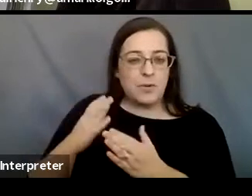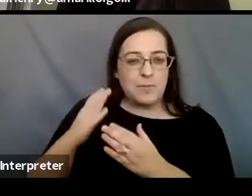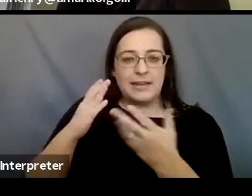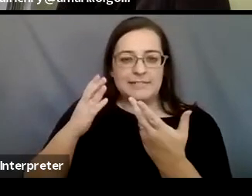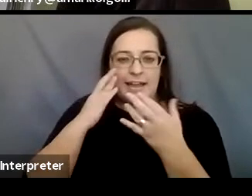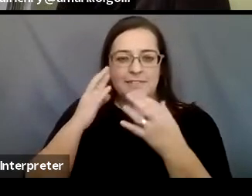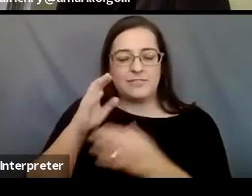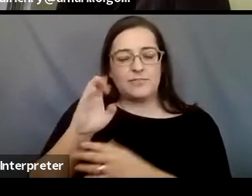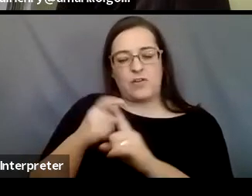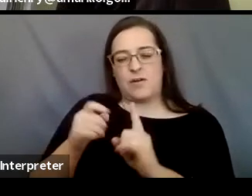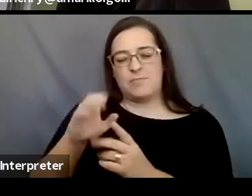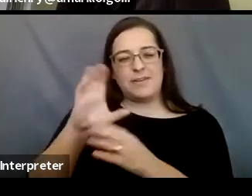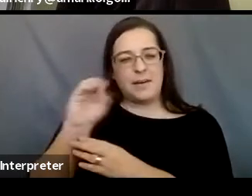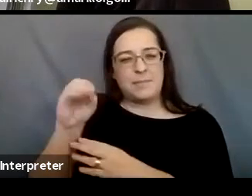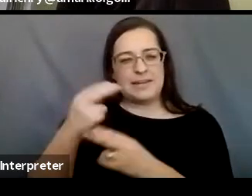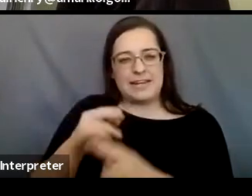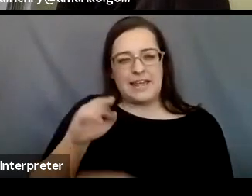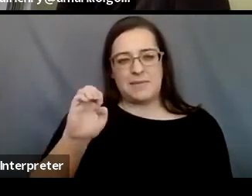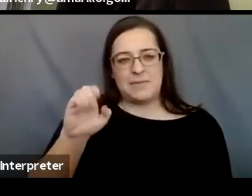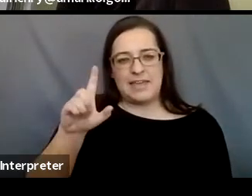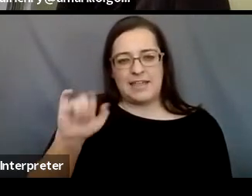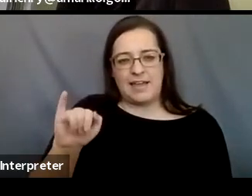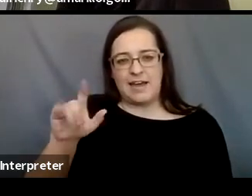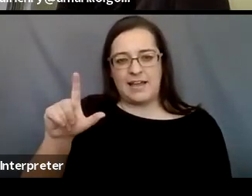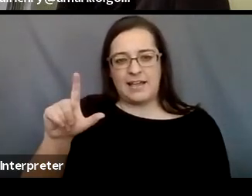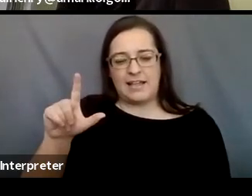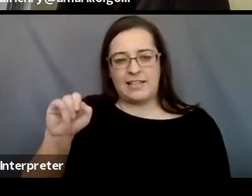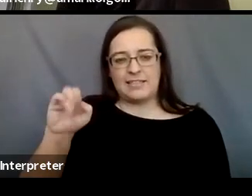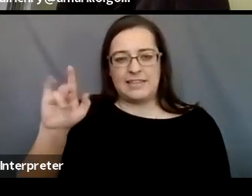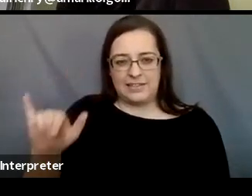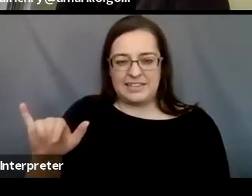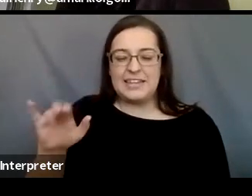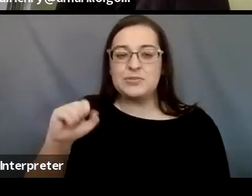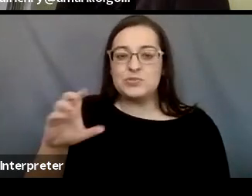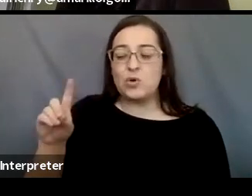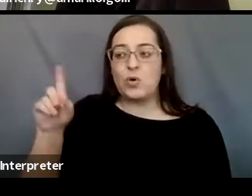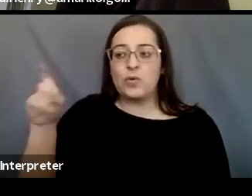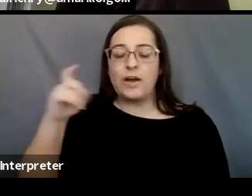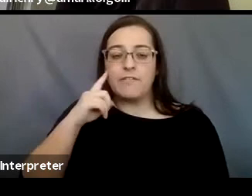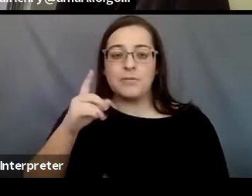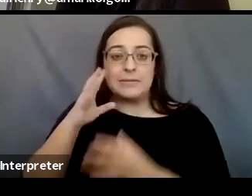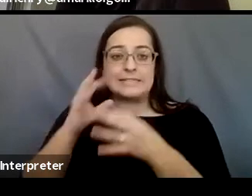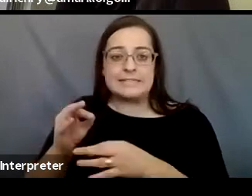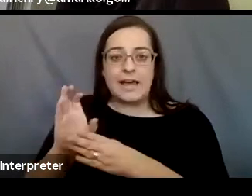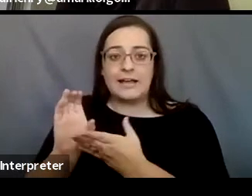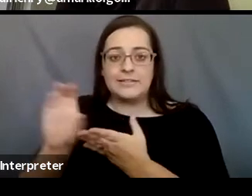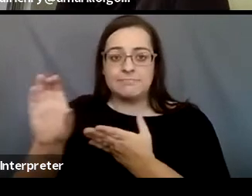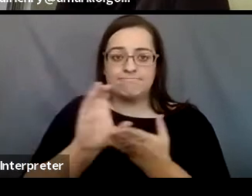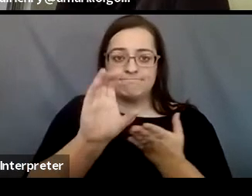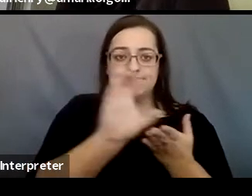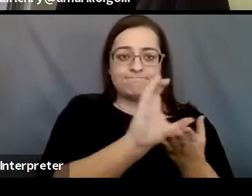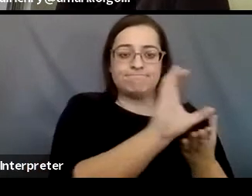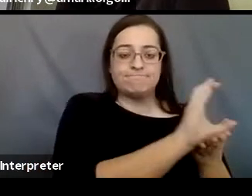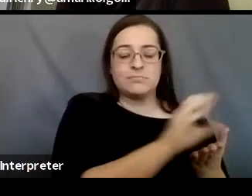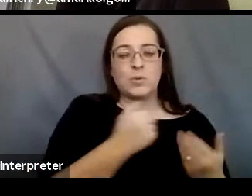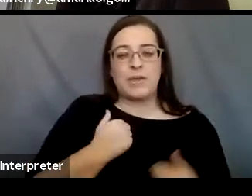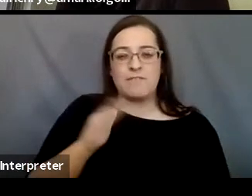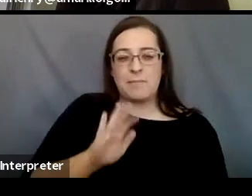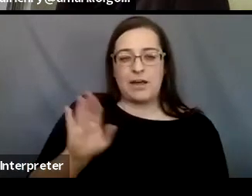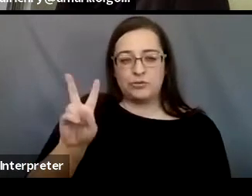Eli Lilly. So that's, as you point out, it's always a limiting concern. I think we have, I want to say we've got